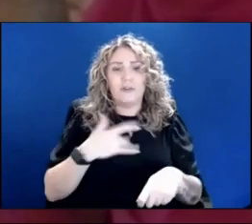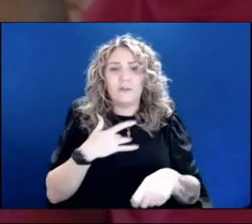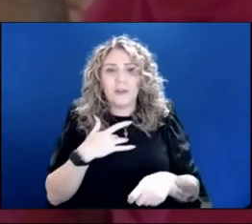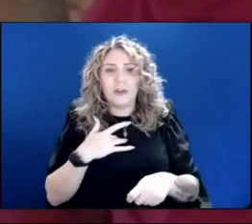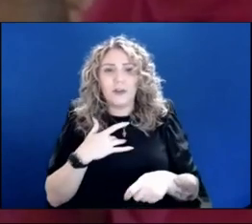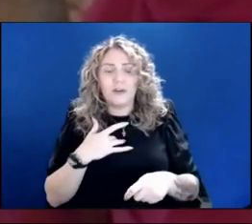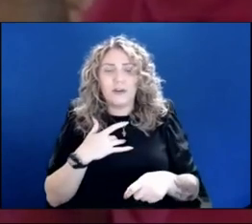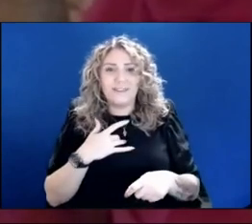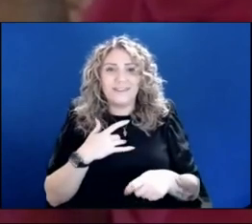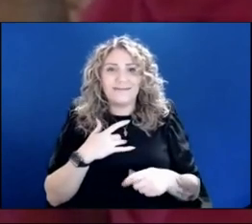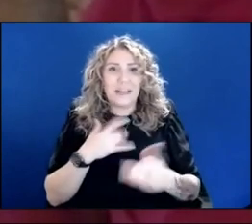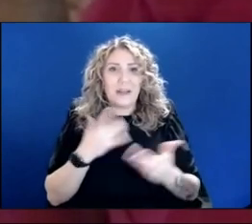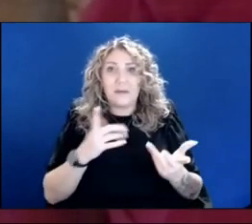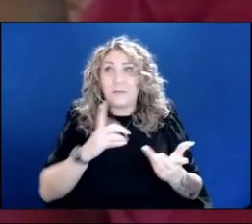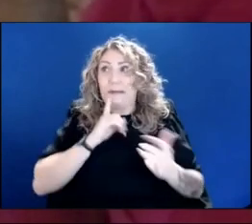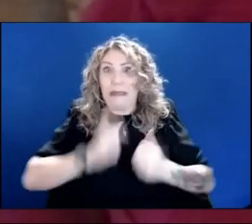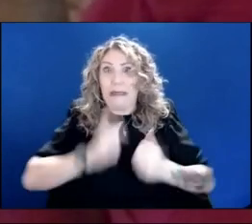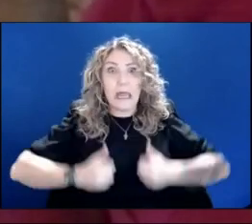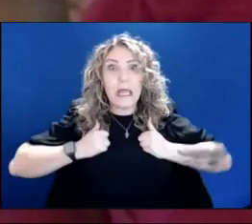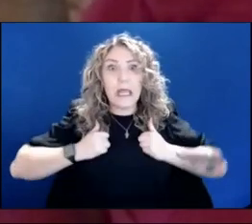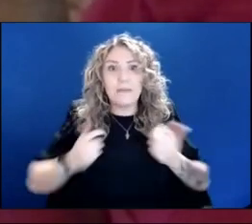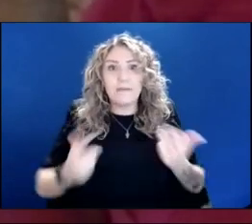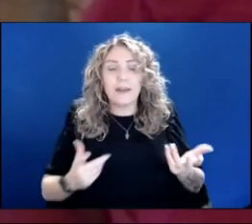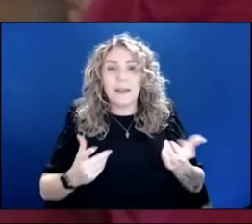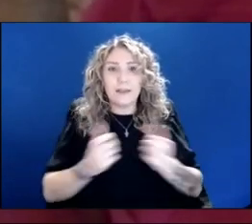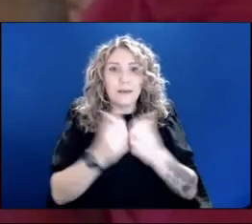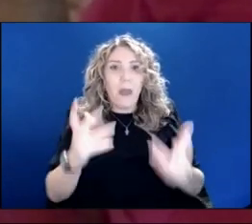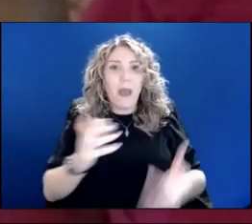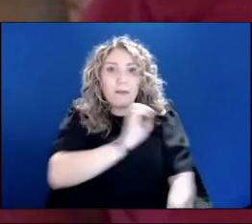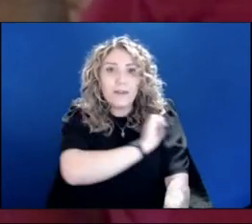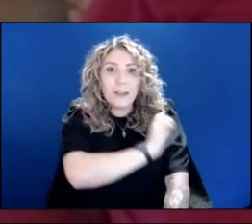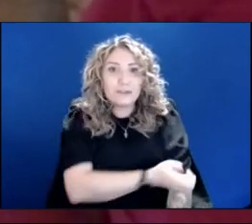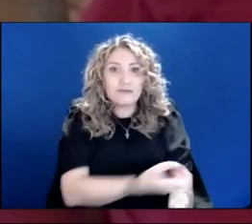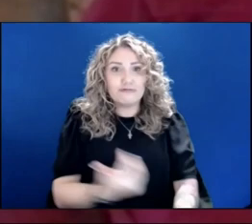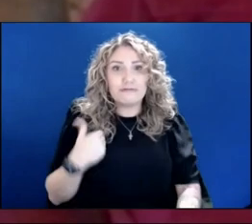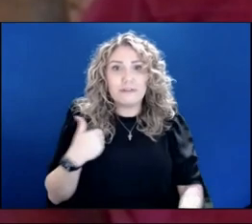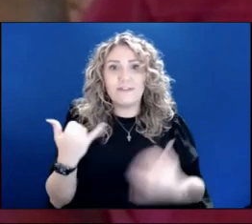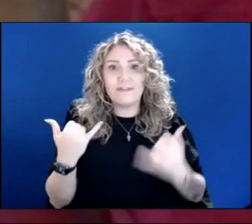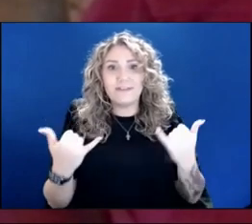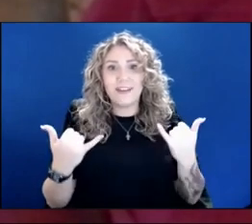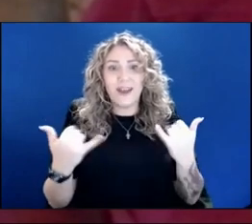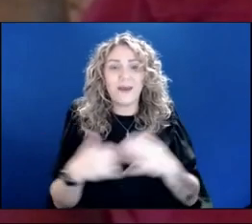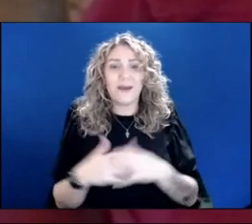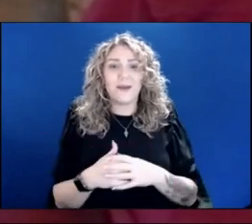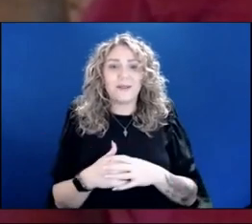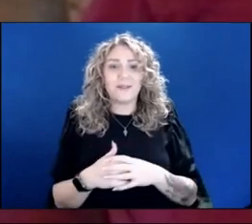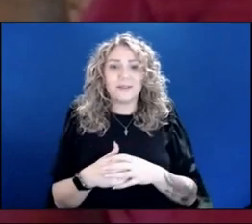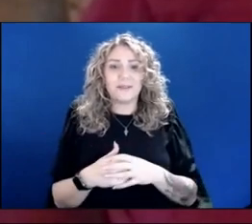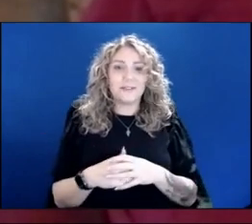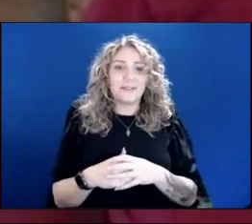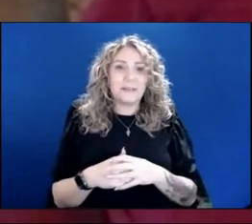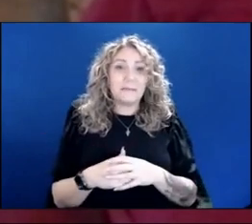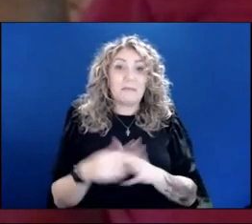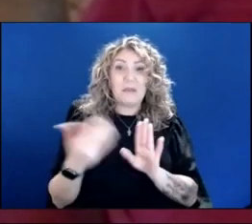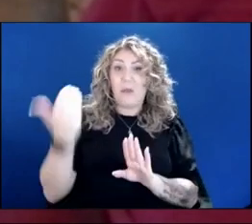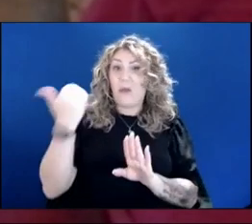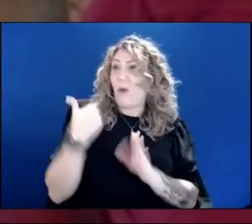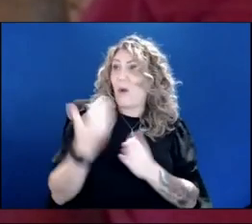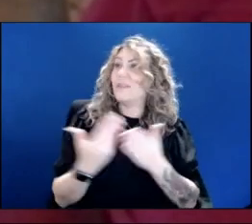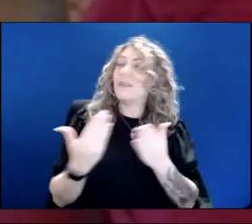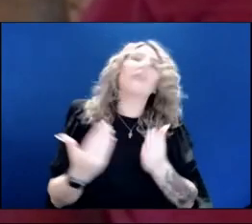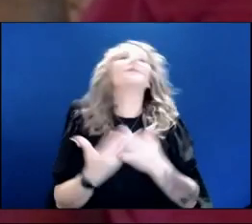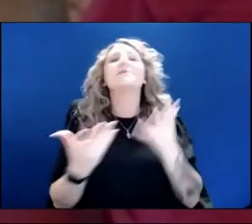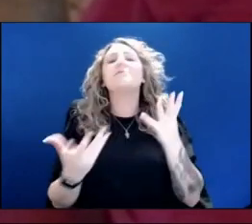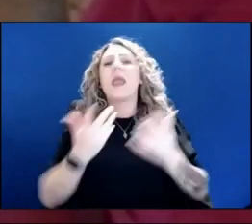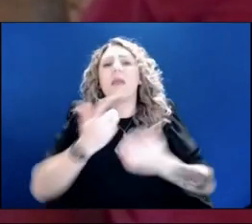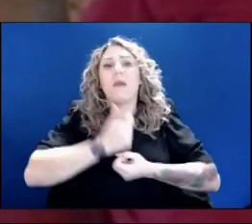alive, I guess, in terms of, you know, the amount of energy that I have, and I can just, you know, before things that, you know, I would maybe wear me down